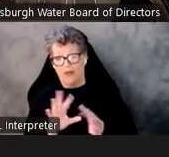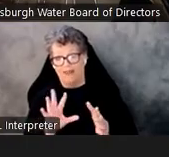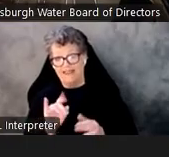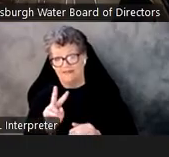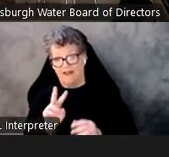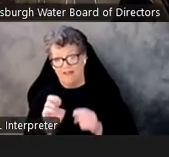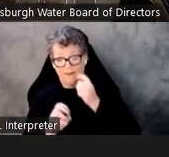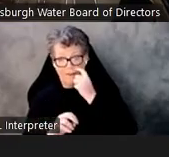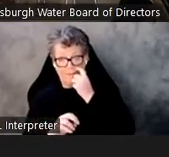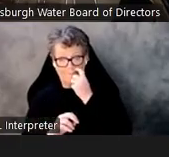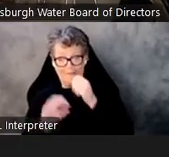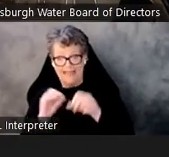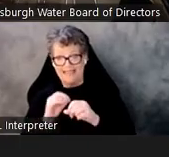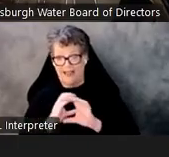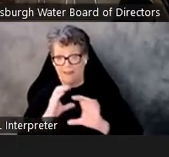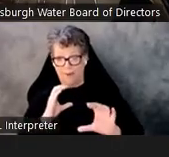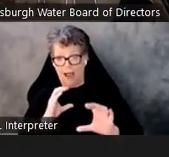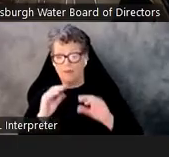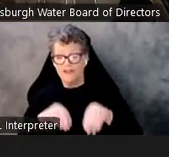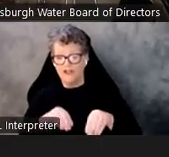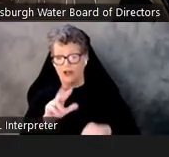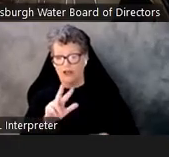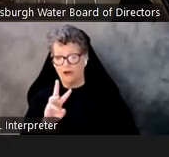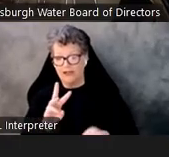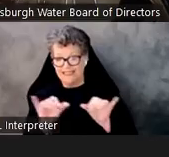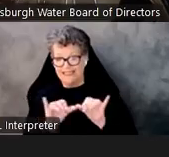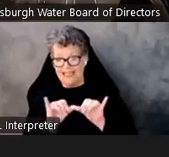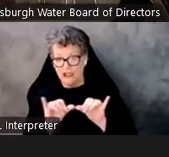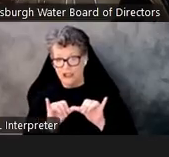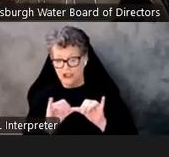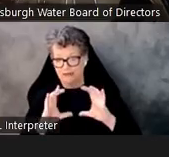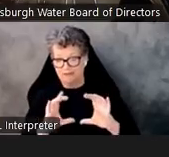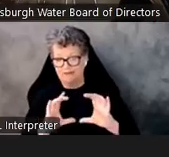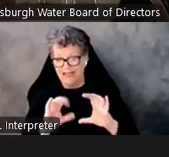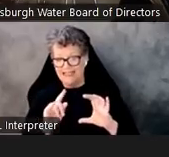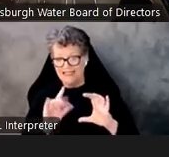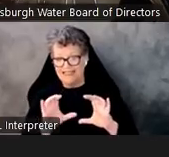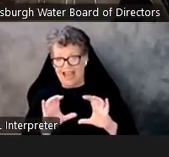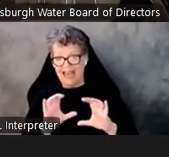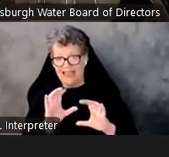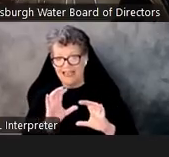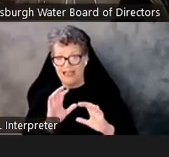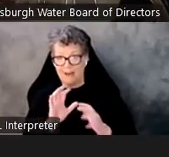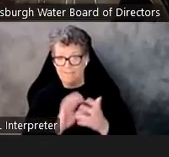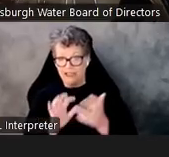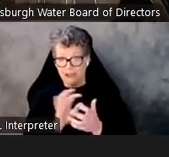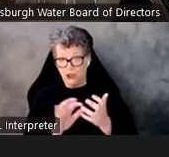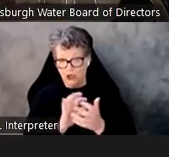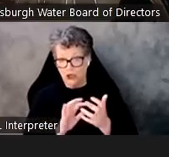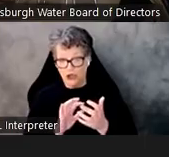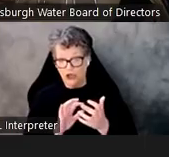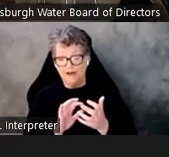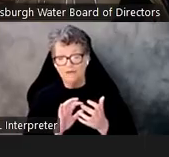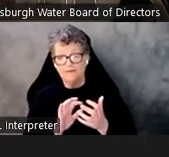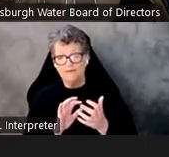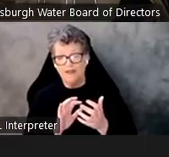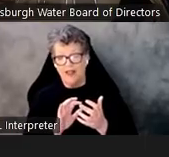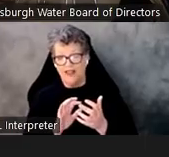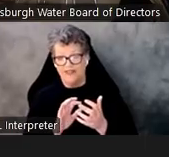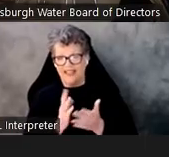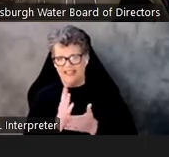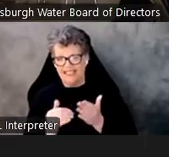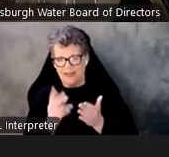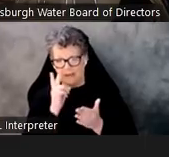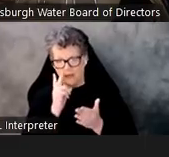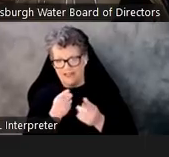Inside the pipe, we have also installed a 36-inch diameter static wafer-style mixer. That is the segment you are